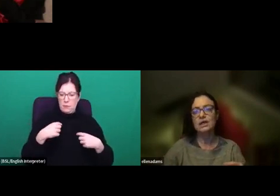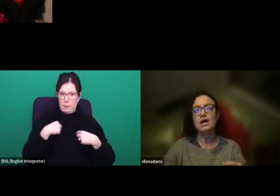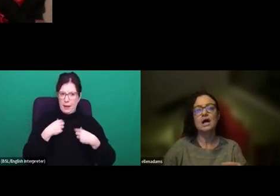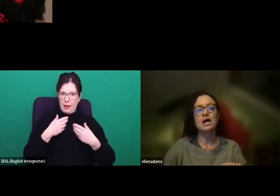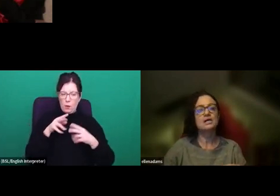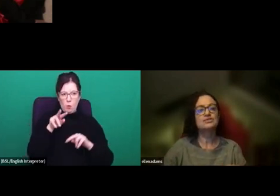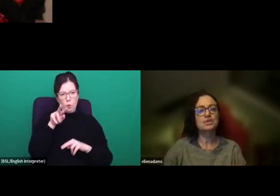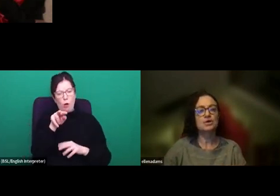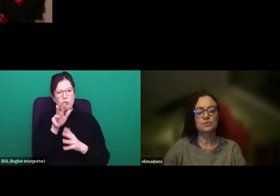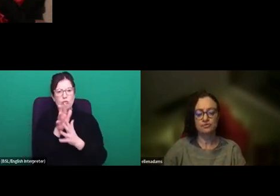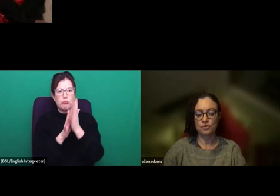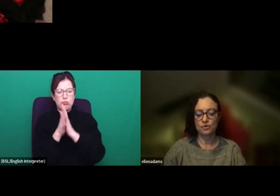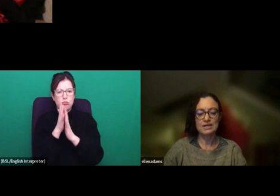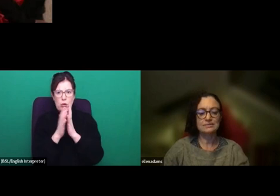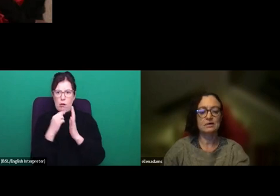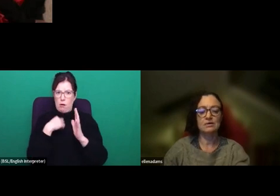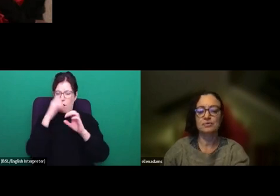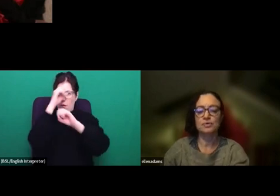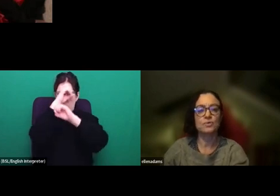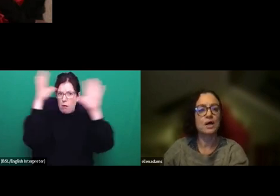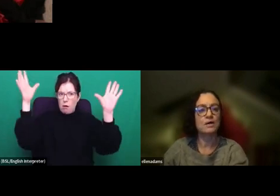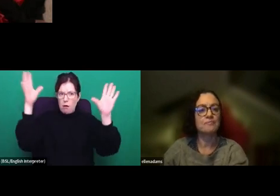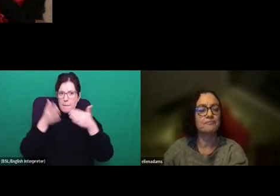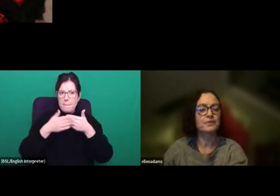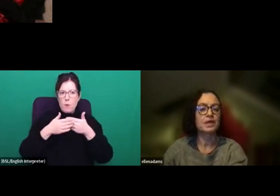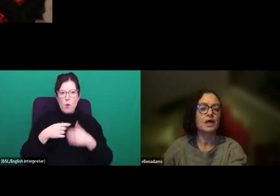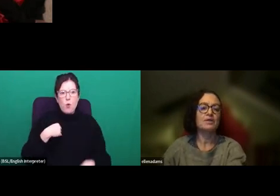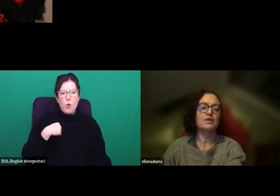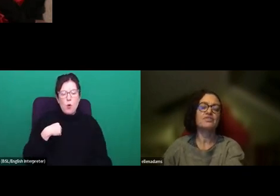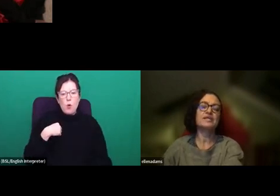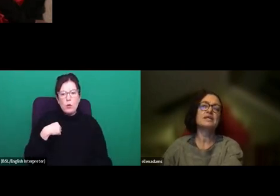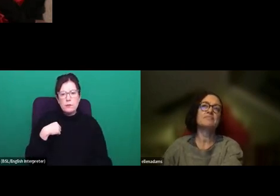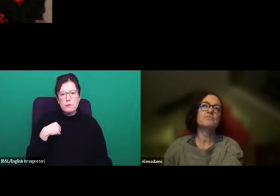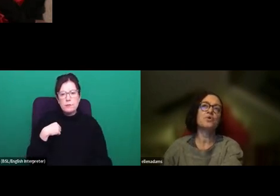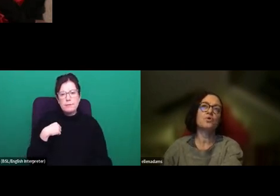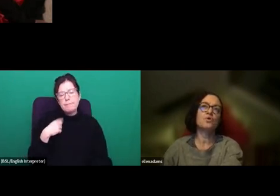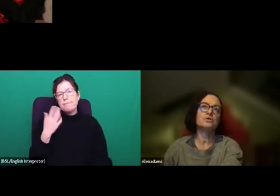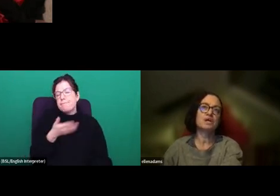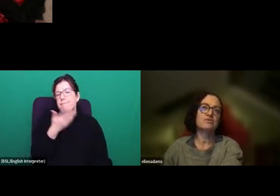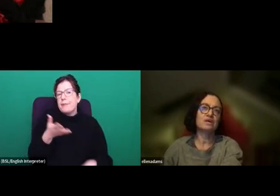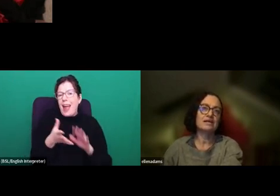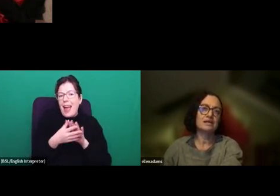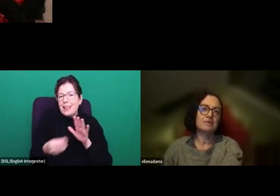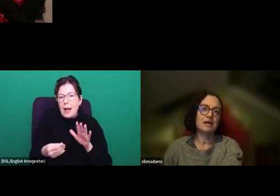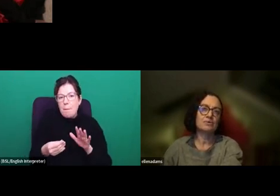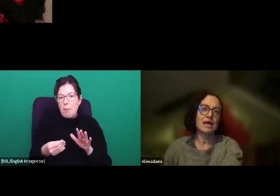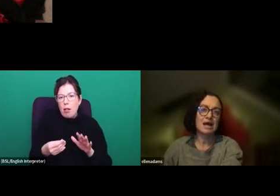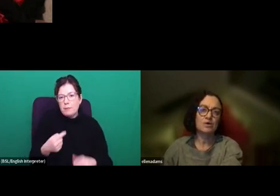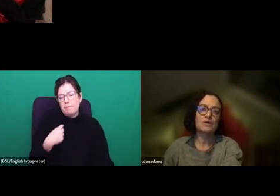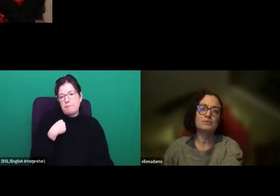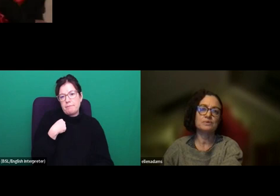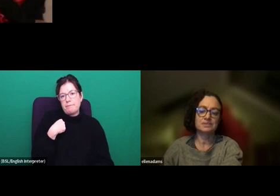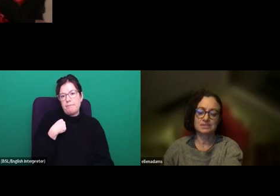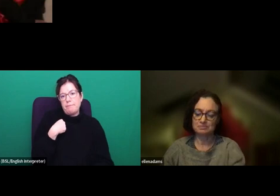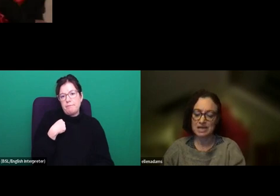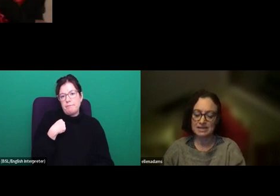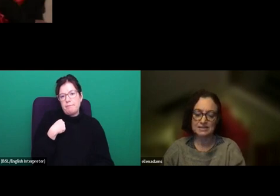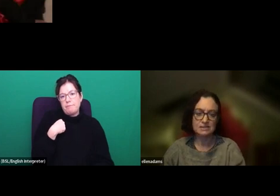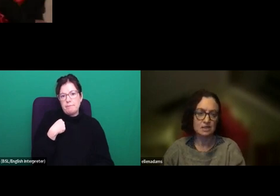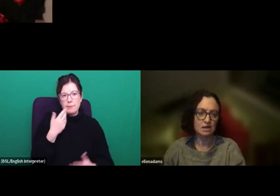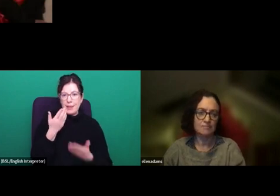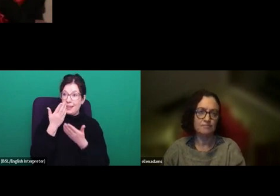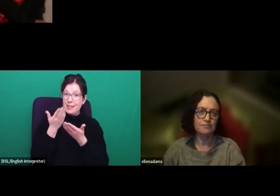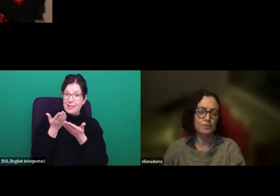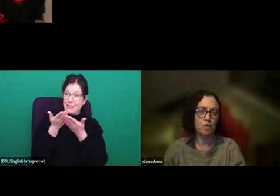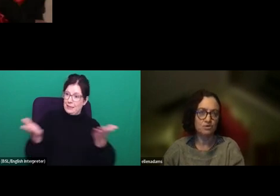layer. So, for example, thinking more directly about how it was